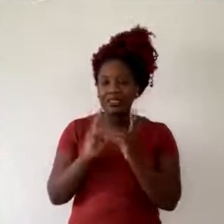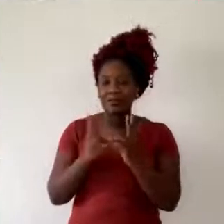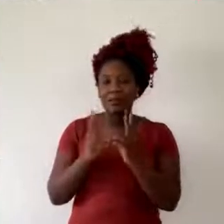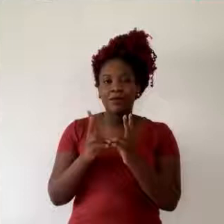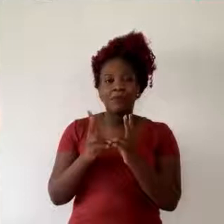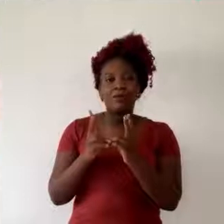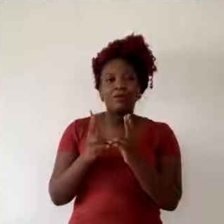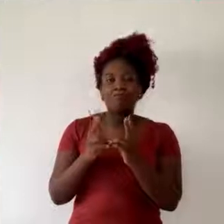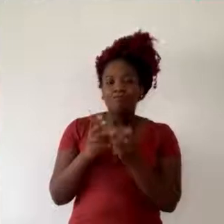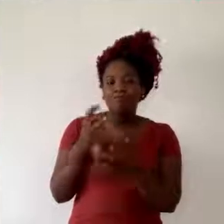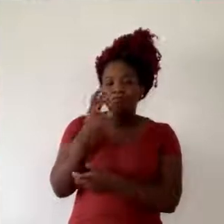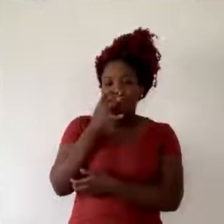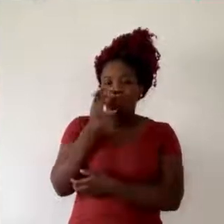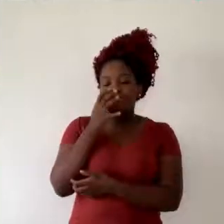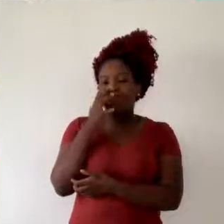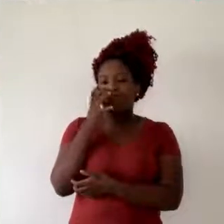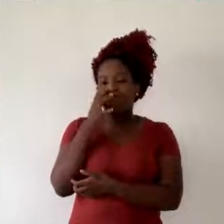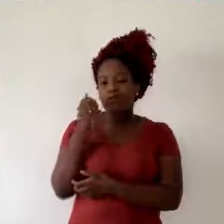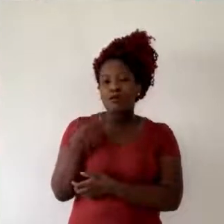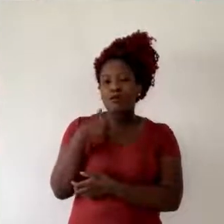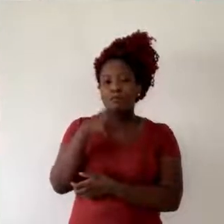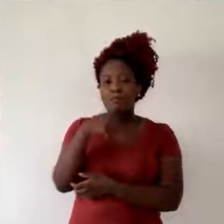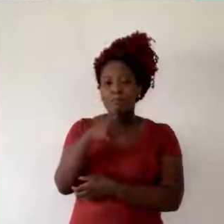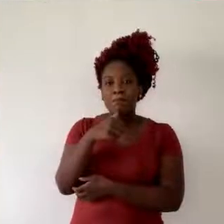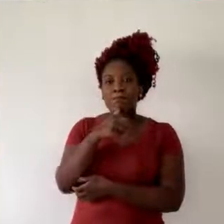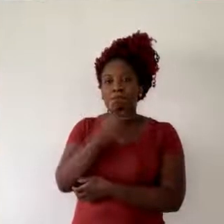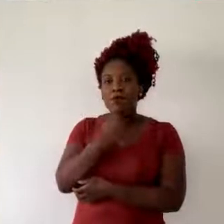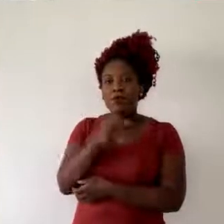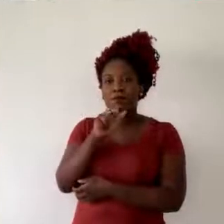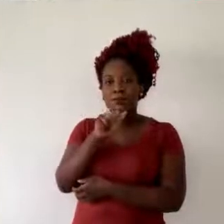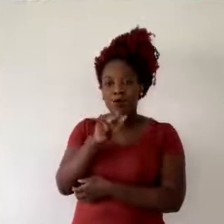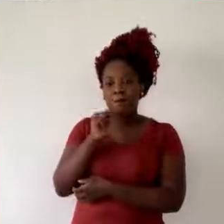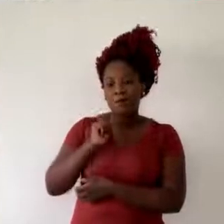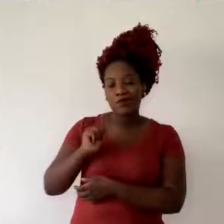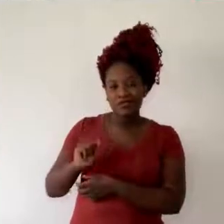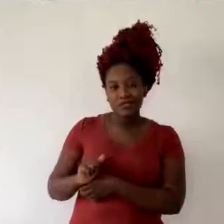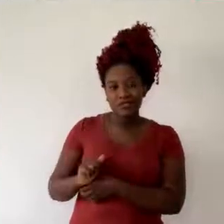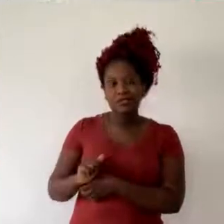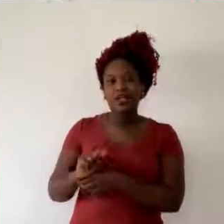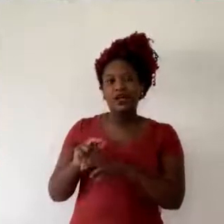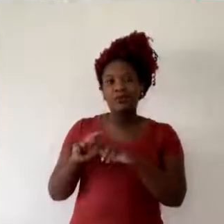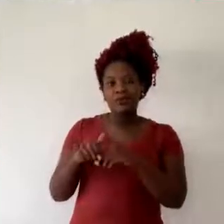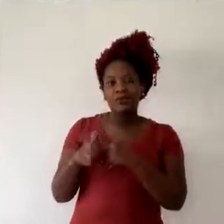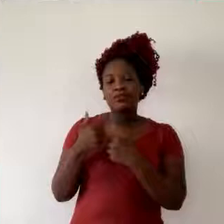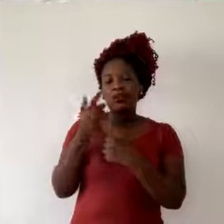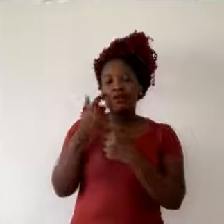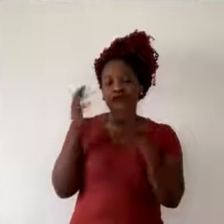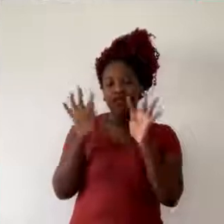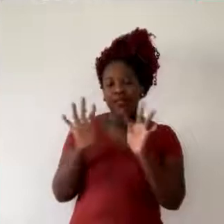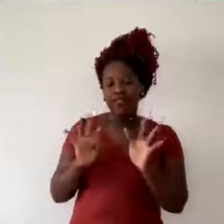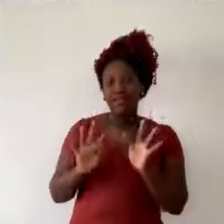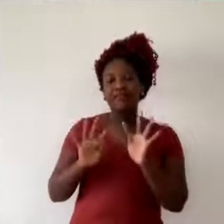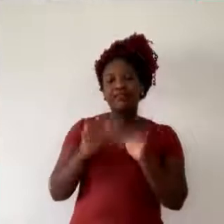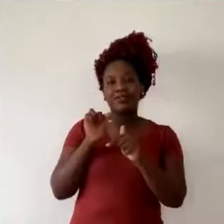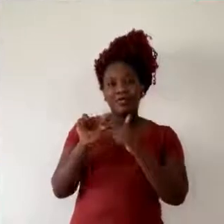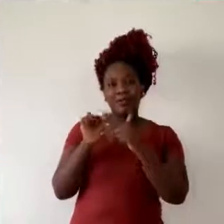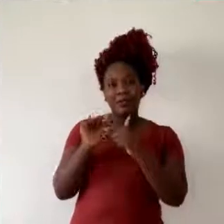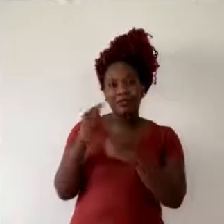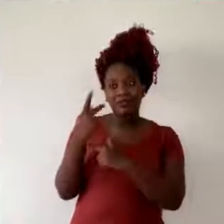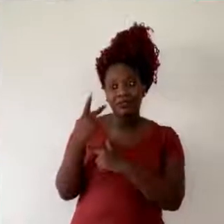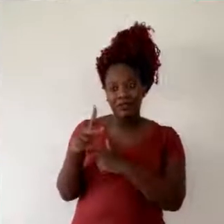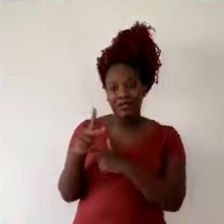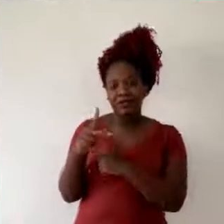from the distance. So I know this program very well, and I'm very happy to see the work that you